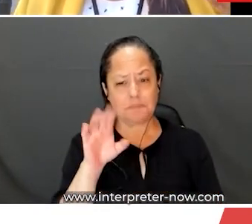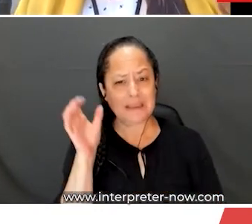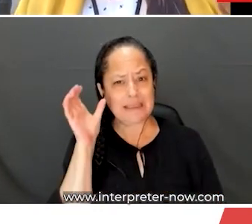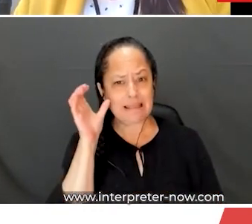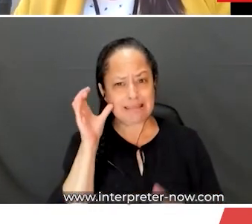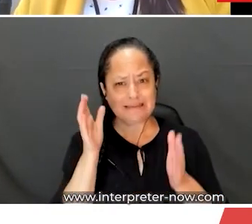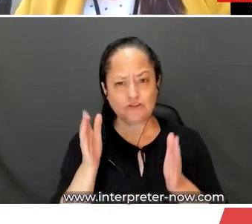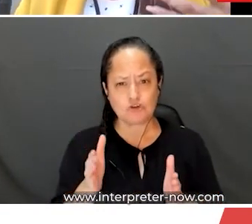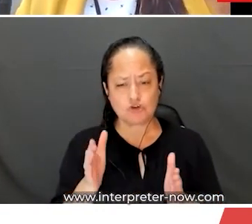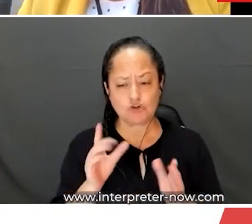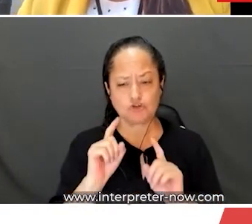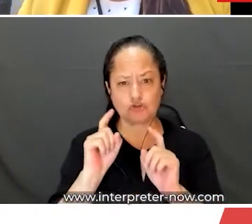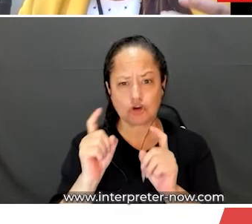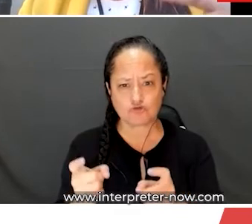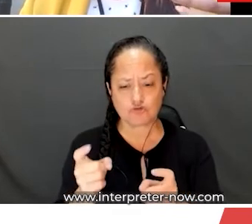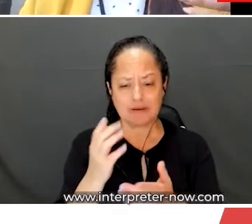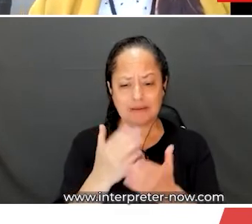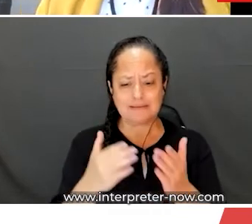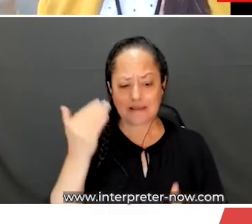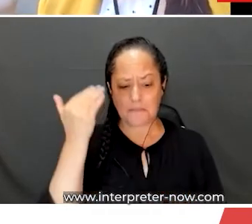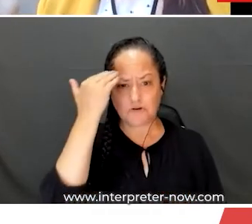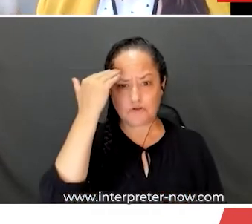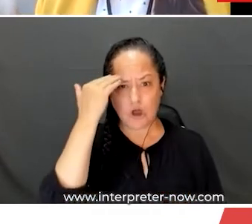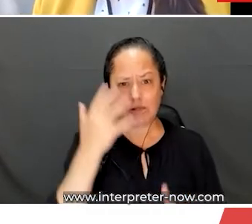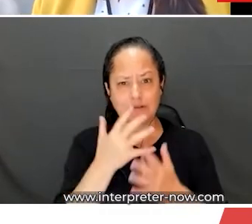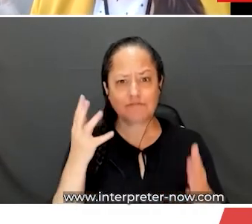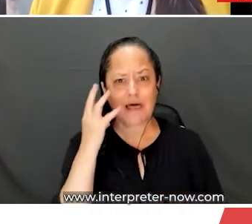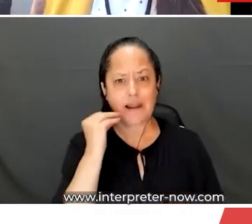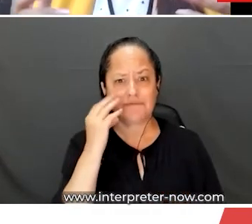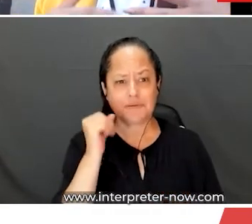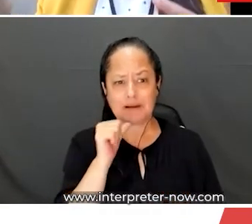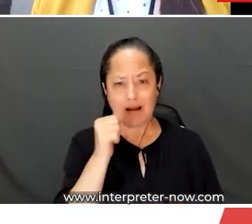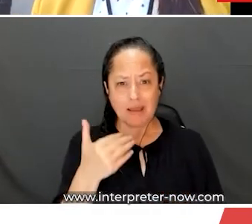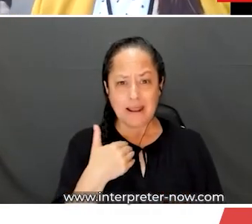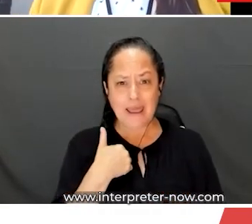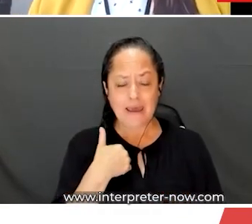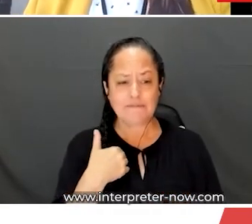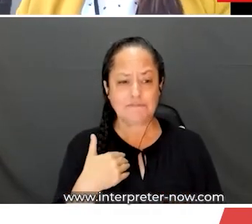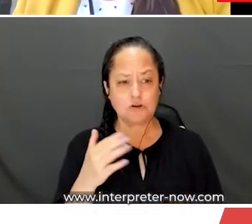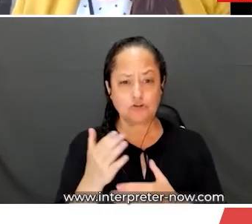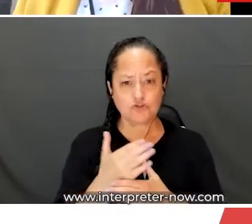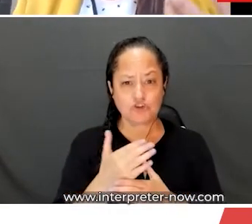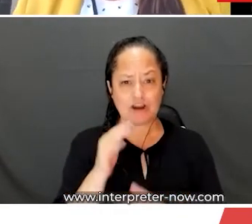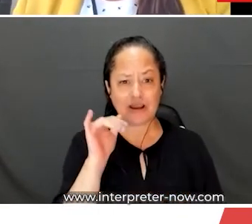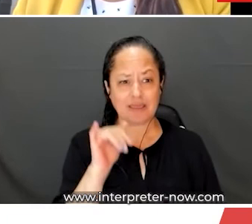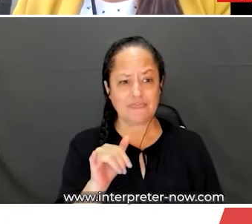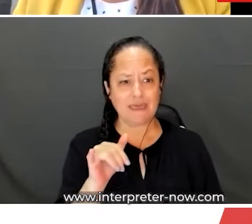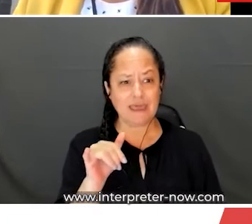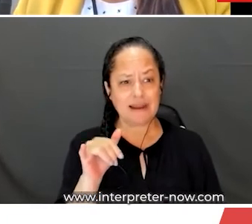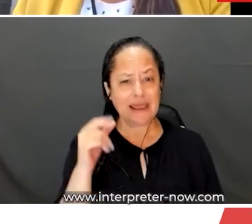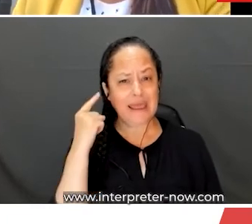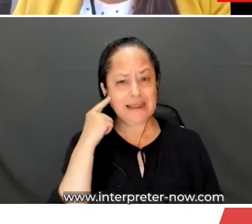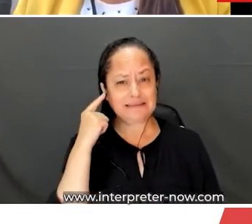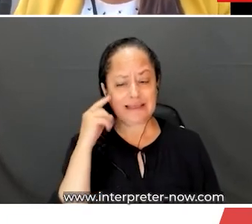to also contribute a lot of knowledge, and they've had a lot of experiences that I haven't had. So, sharing that as well as a sounding